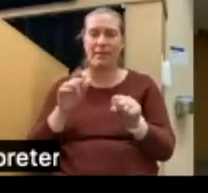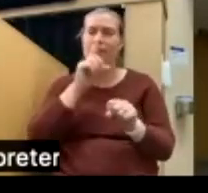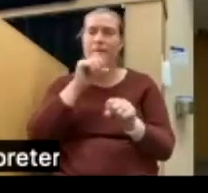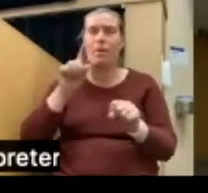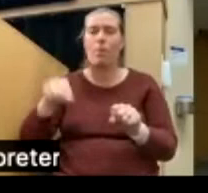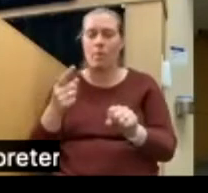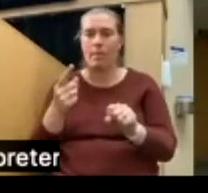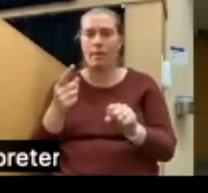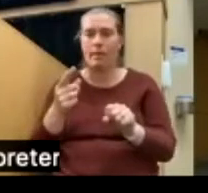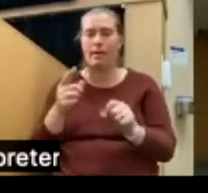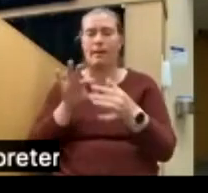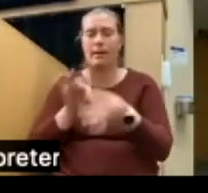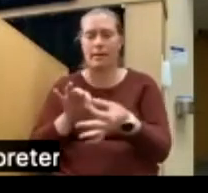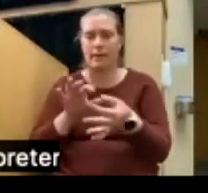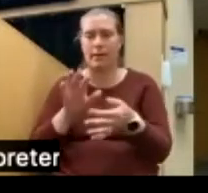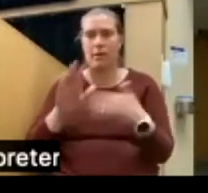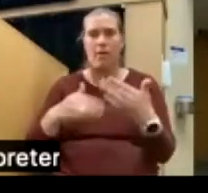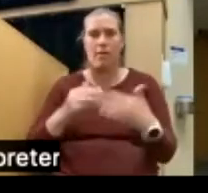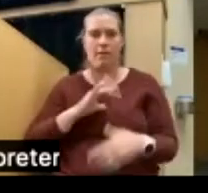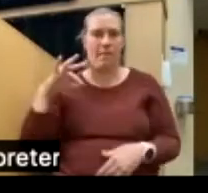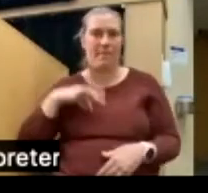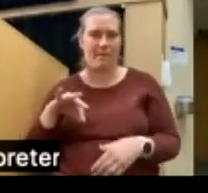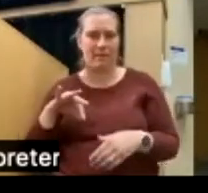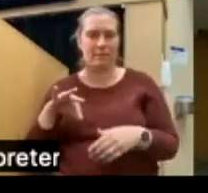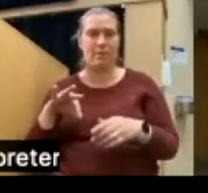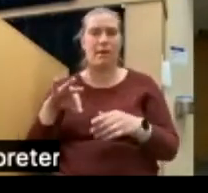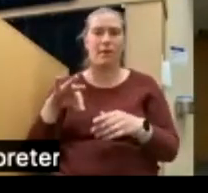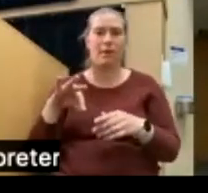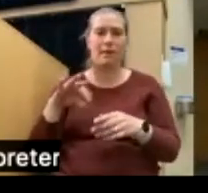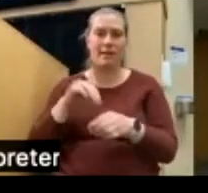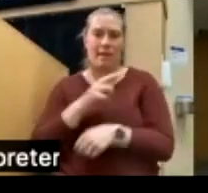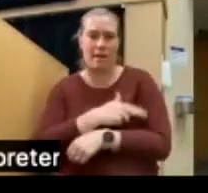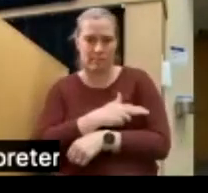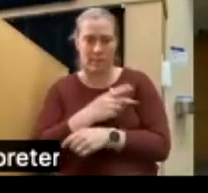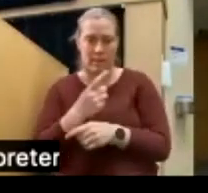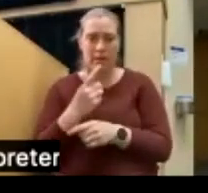not only in terms of all the benefits, but in the hospital, you know, there's that classic old